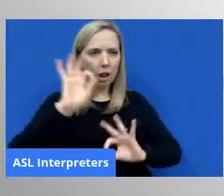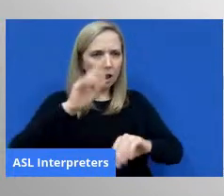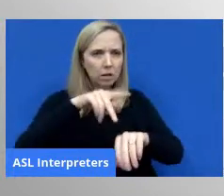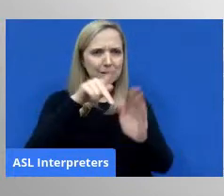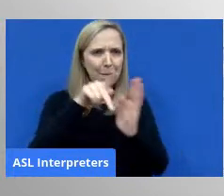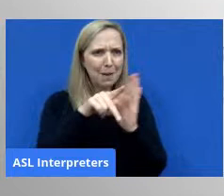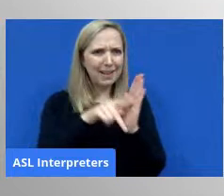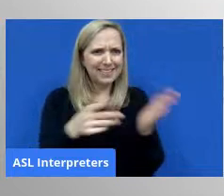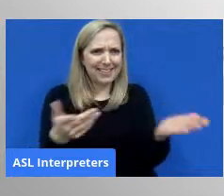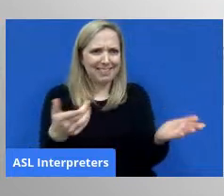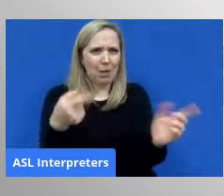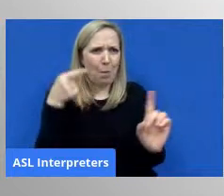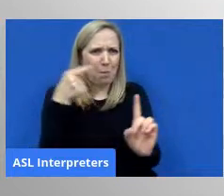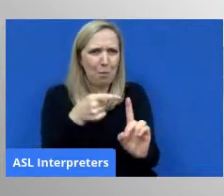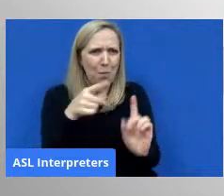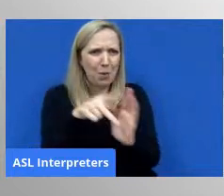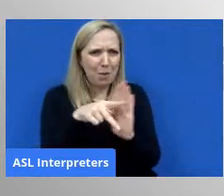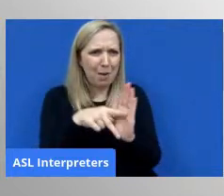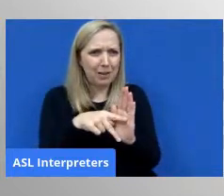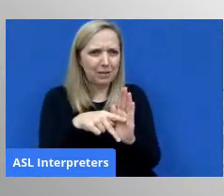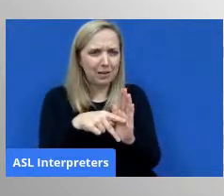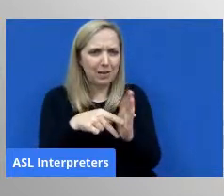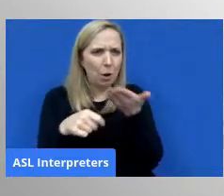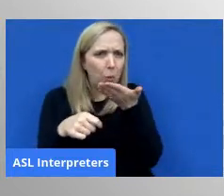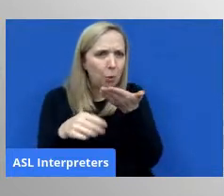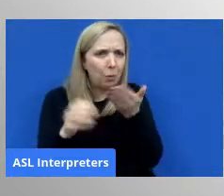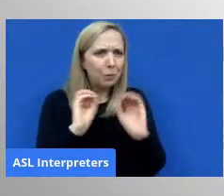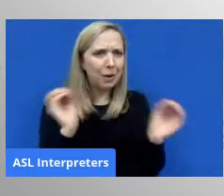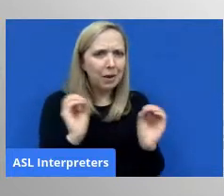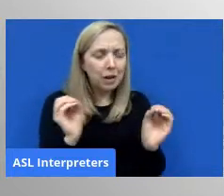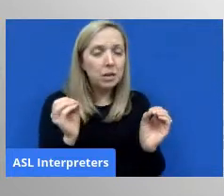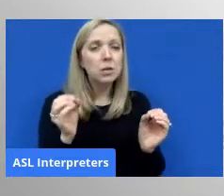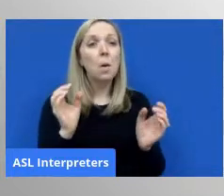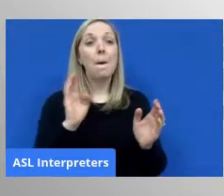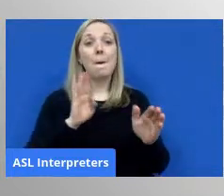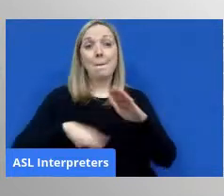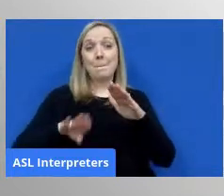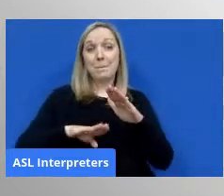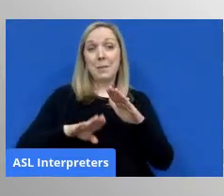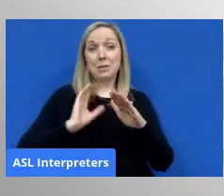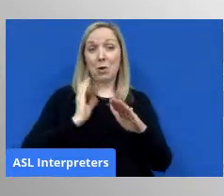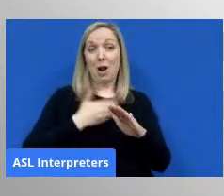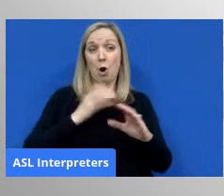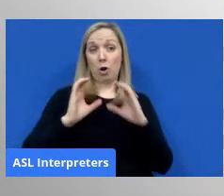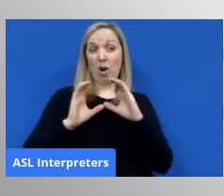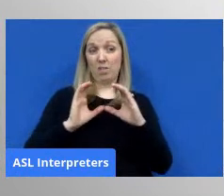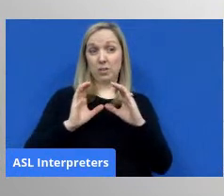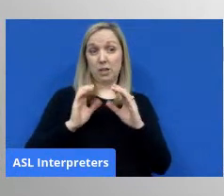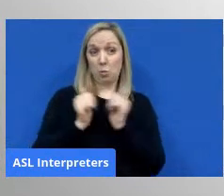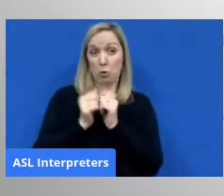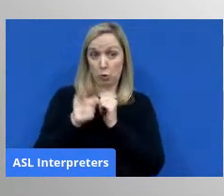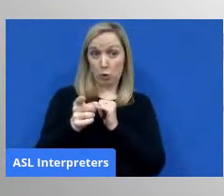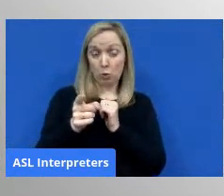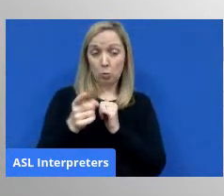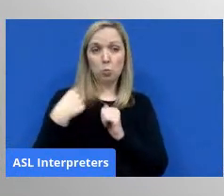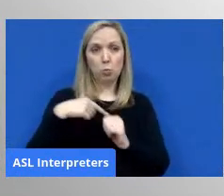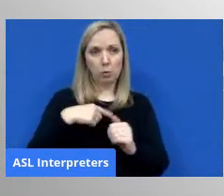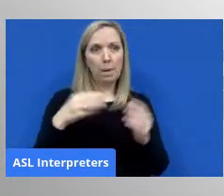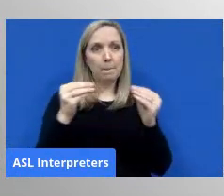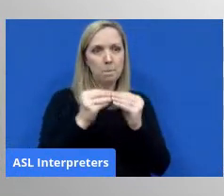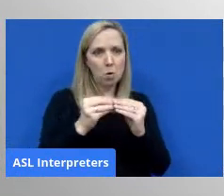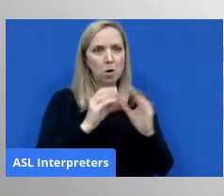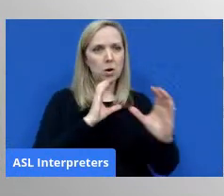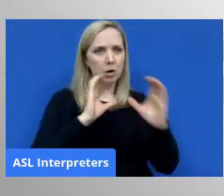good. So based on that conversation, we then had conversations to make sure that we're providing our